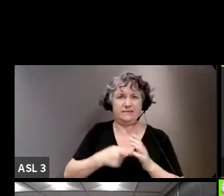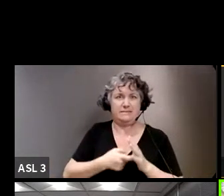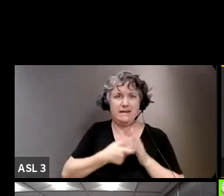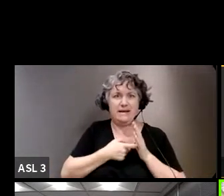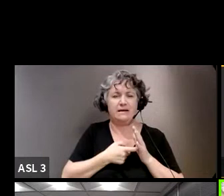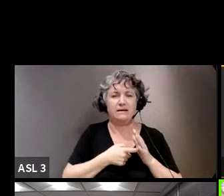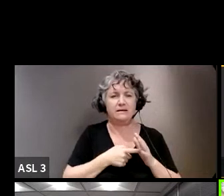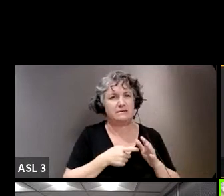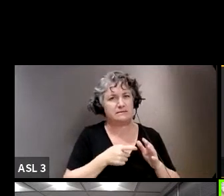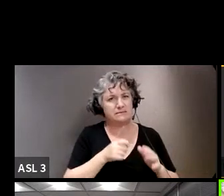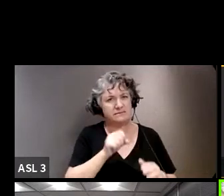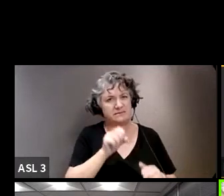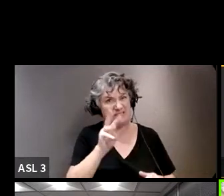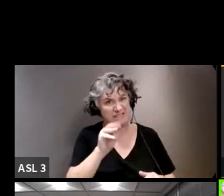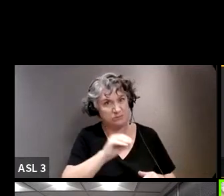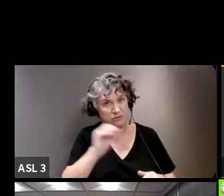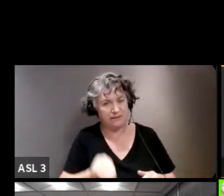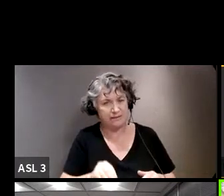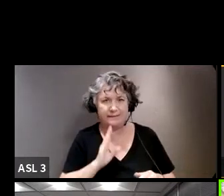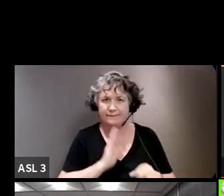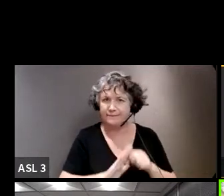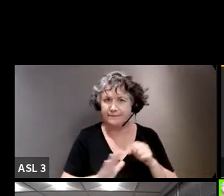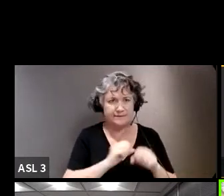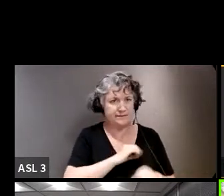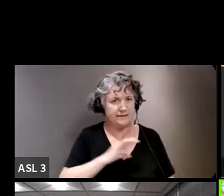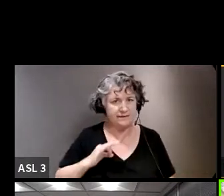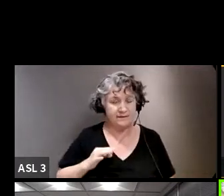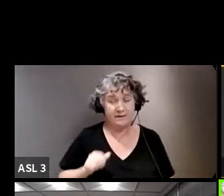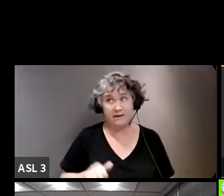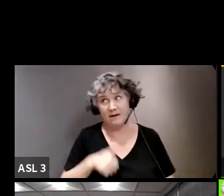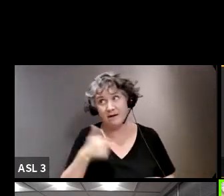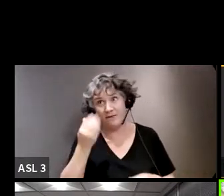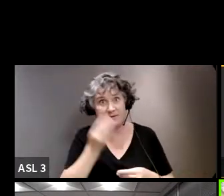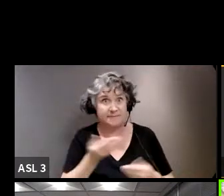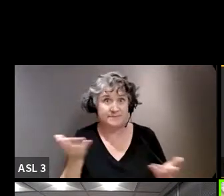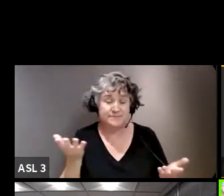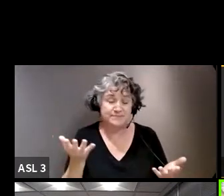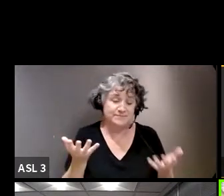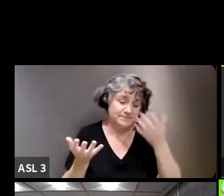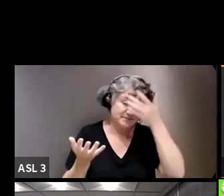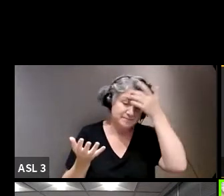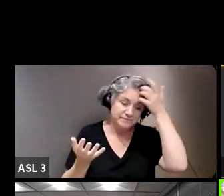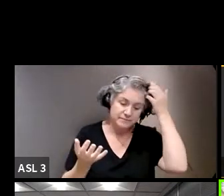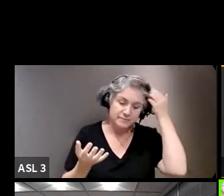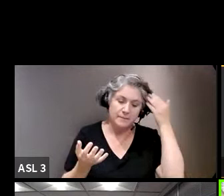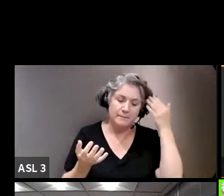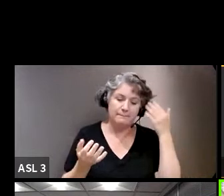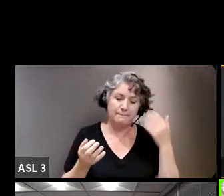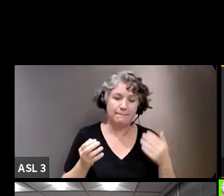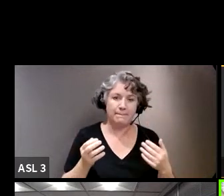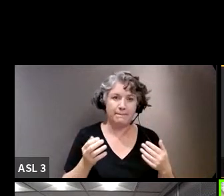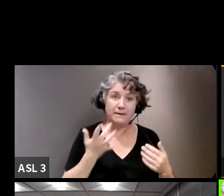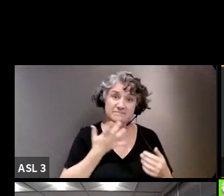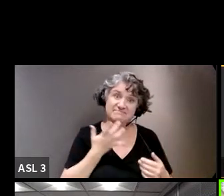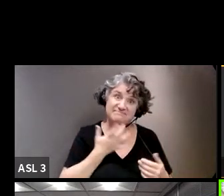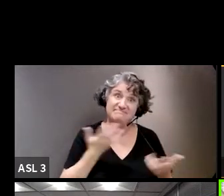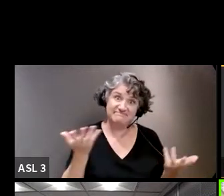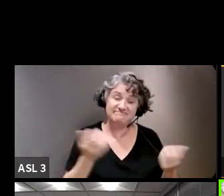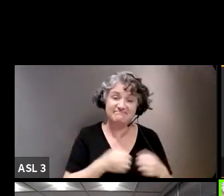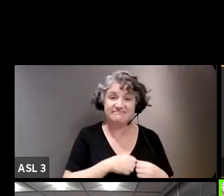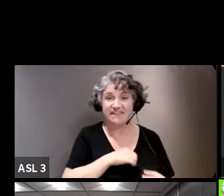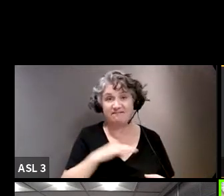um i don't know what what else i can tell you uh with that except that it is uh it is short